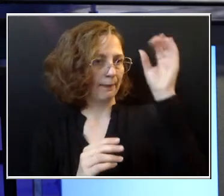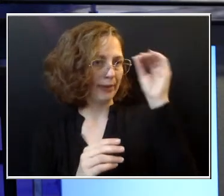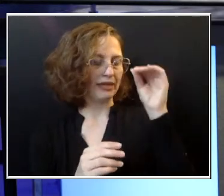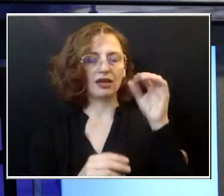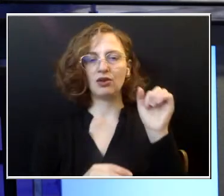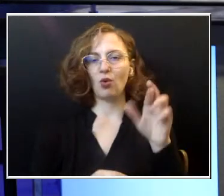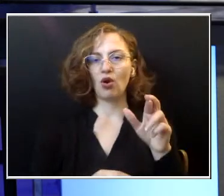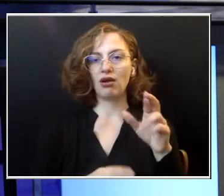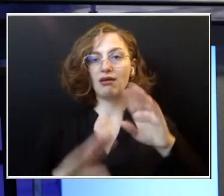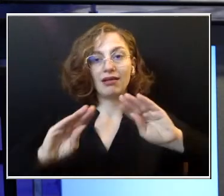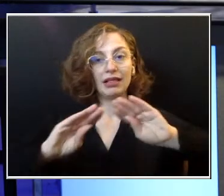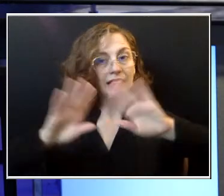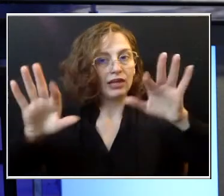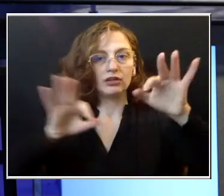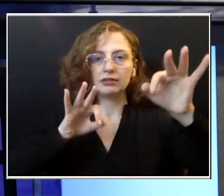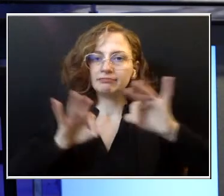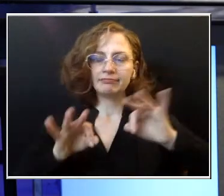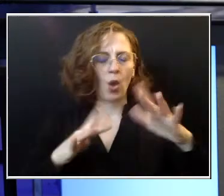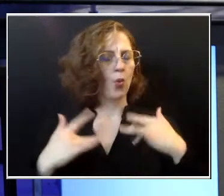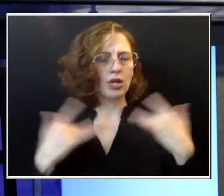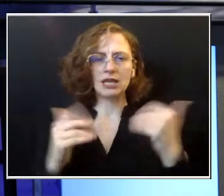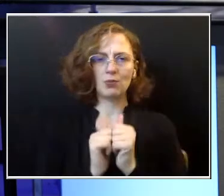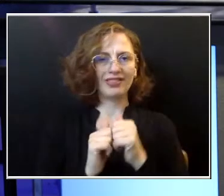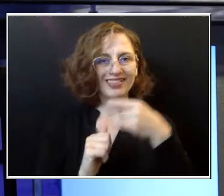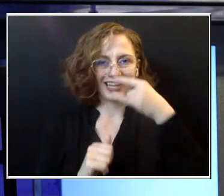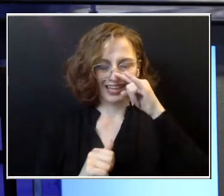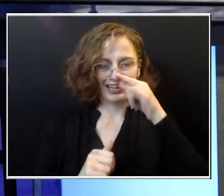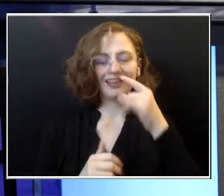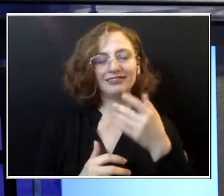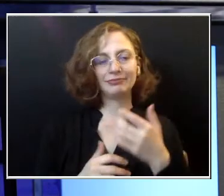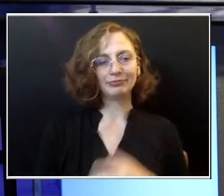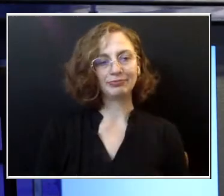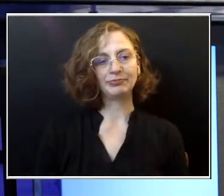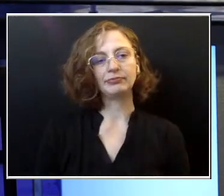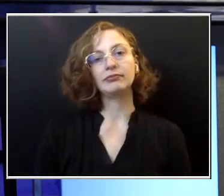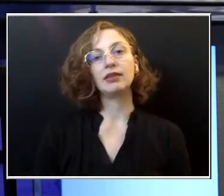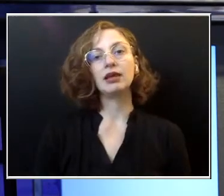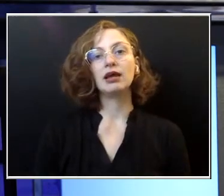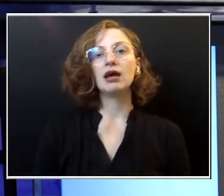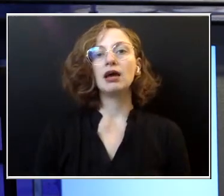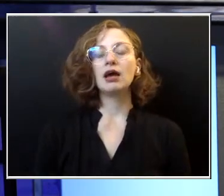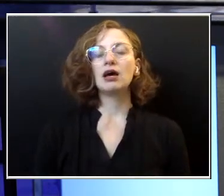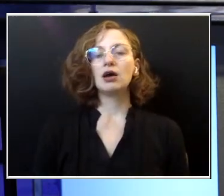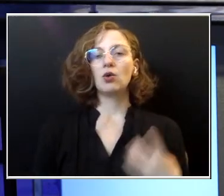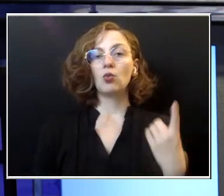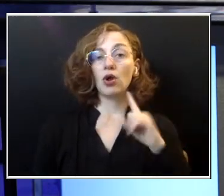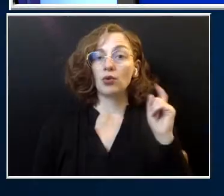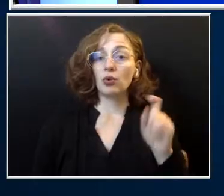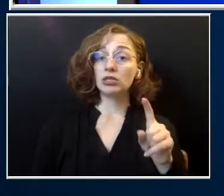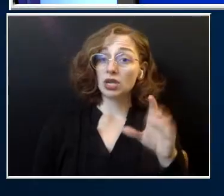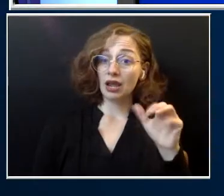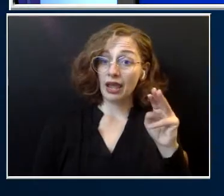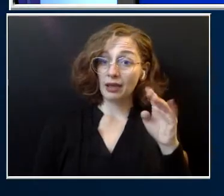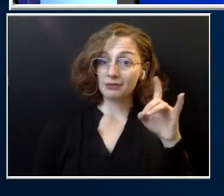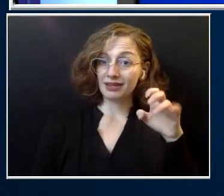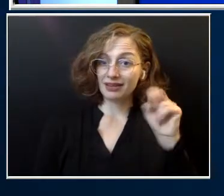kiddo. Cheryl wants to know, guys, did Camden have to be on any medication, and is he on any